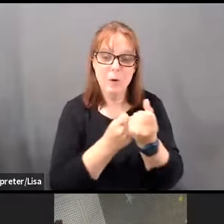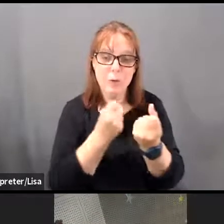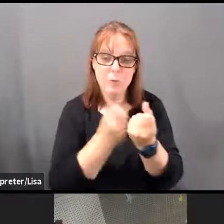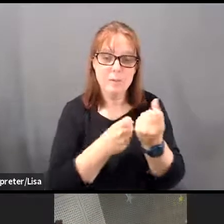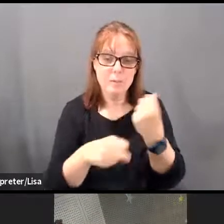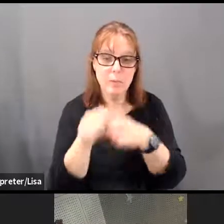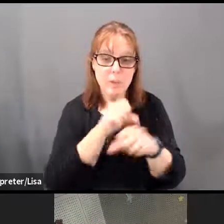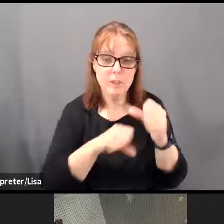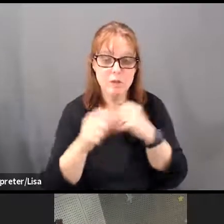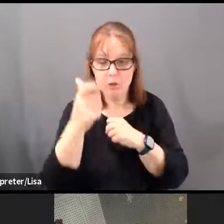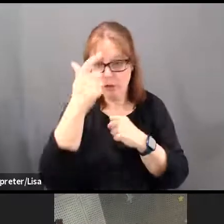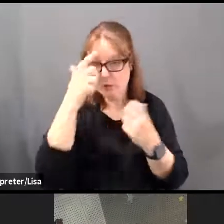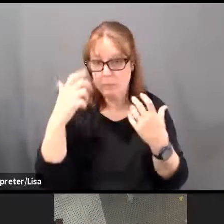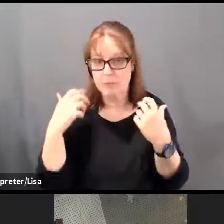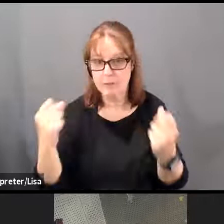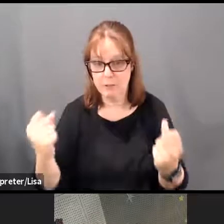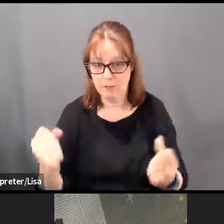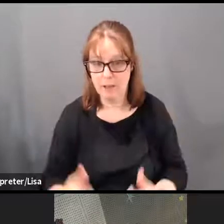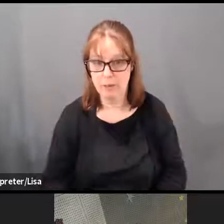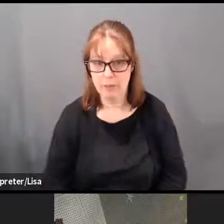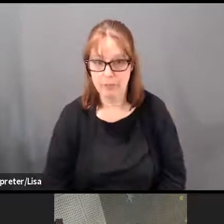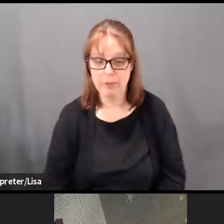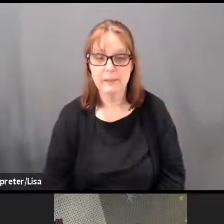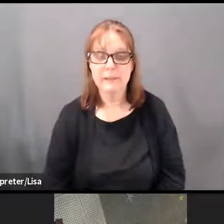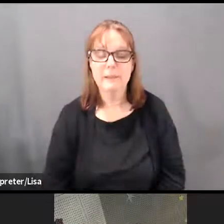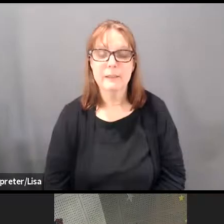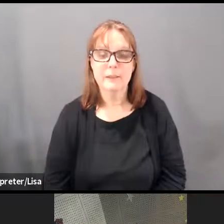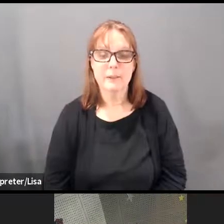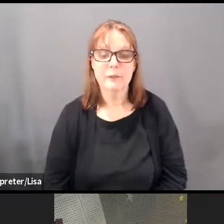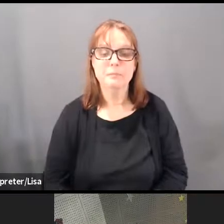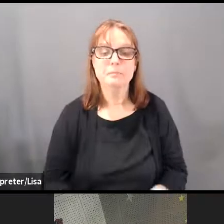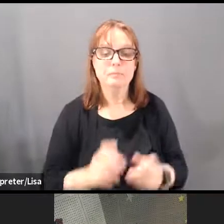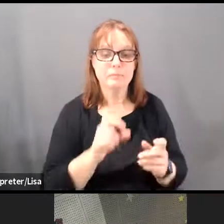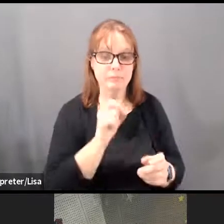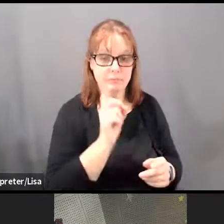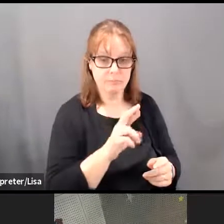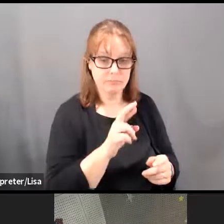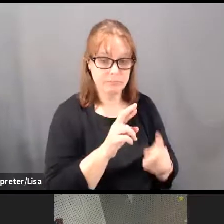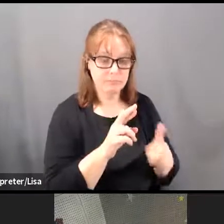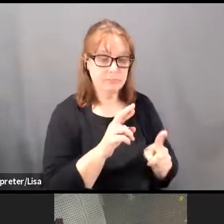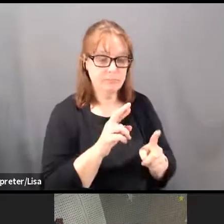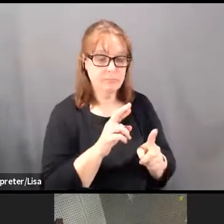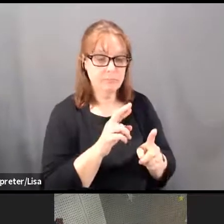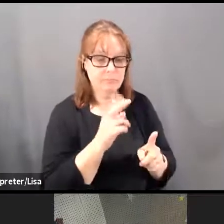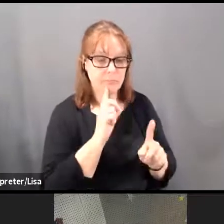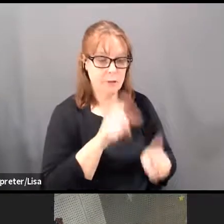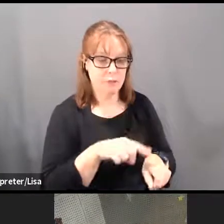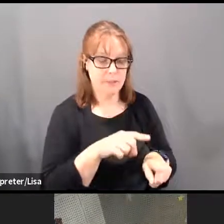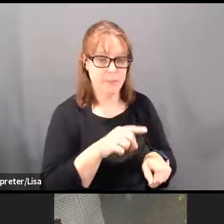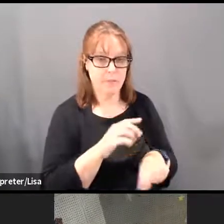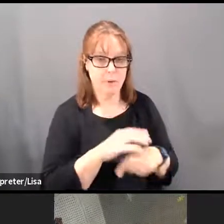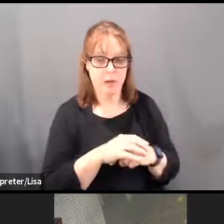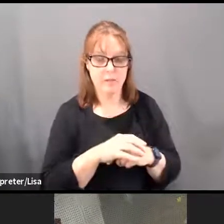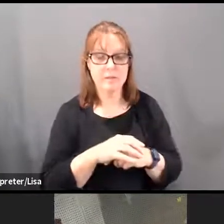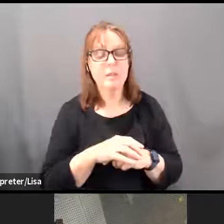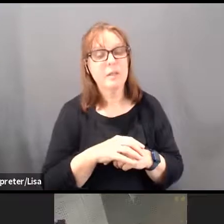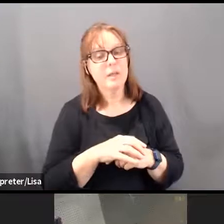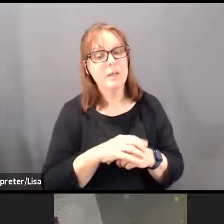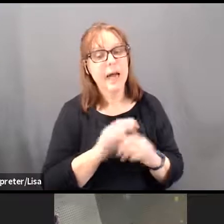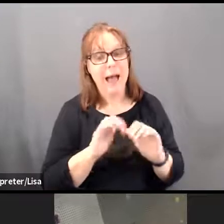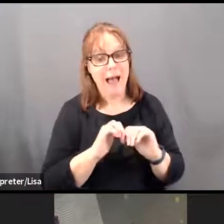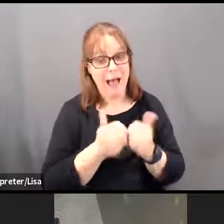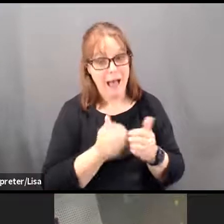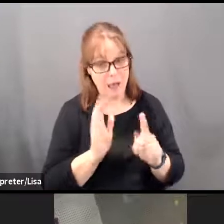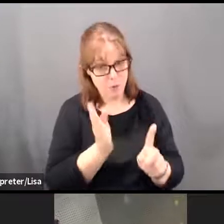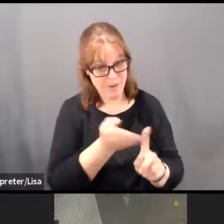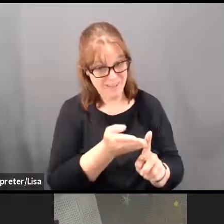well? So as far as how do we convince other youth to get vaccinated, one is be a role model and get vaccinated yourself and tell